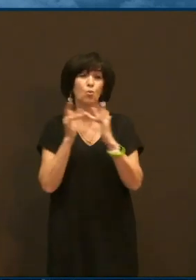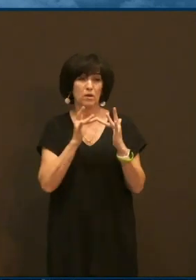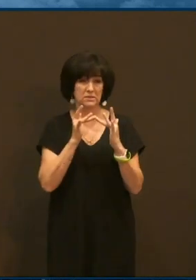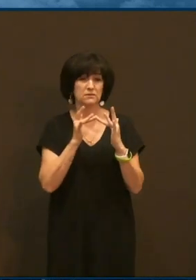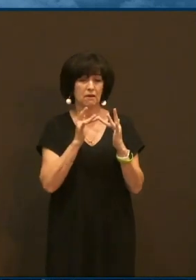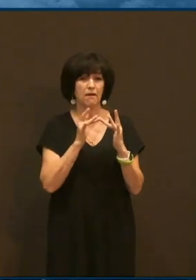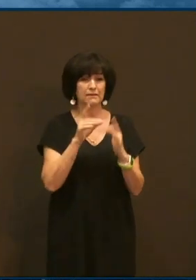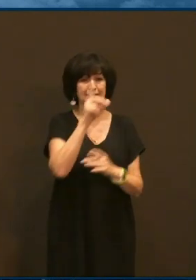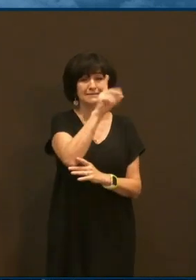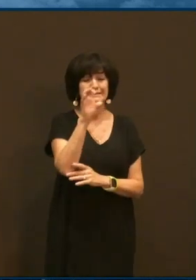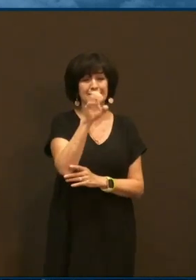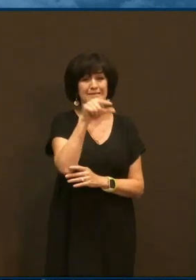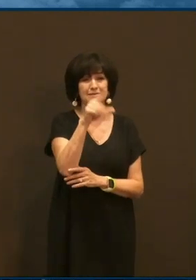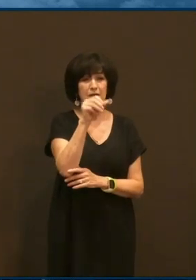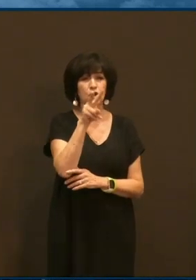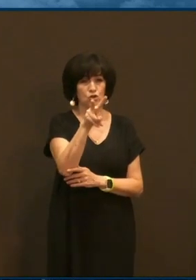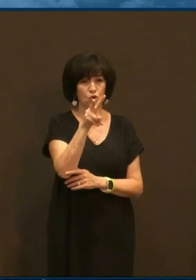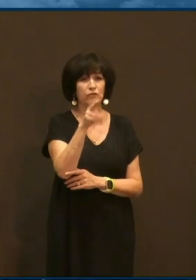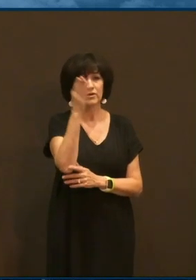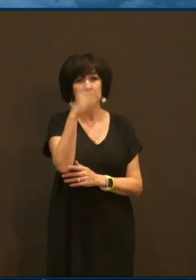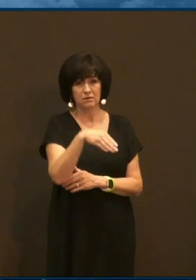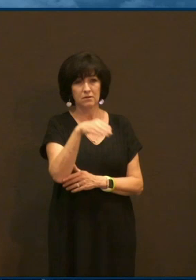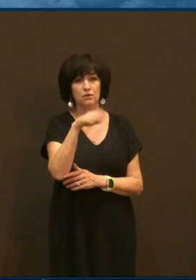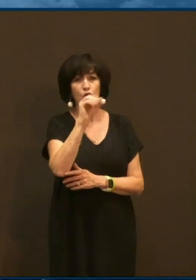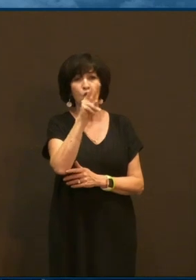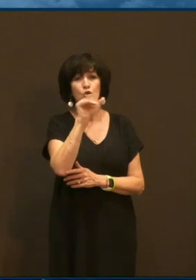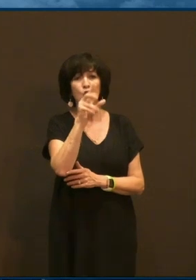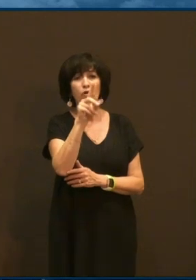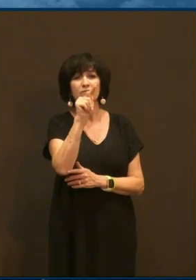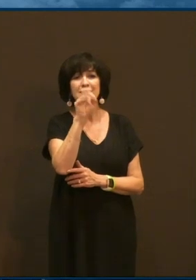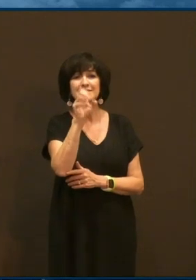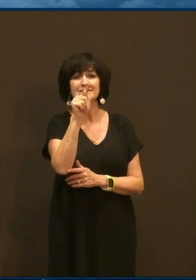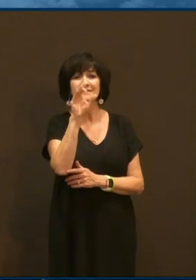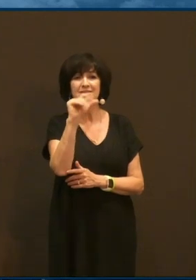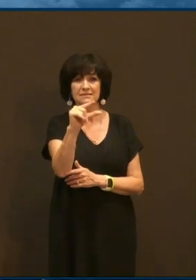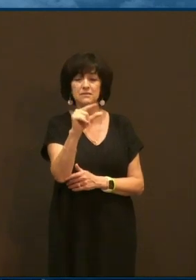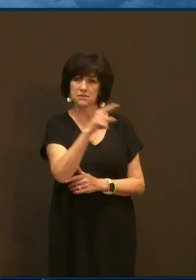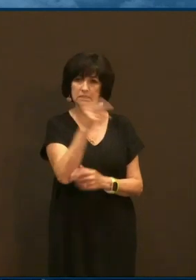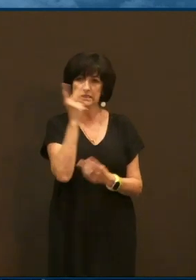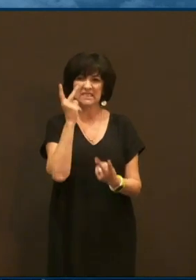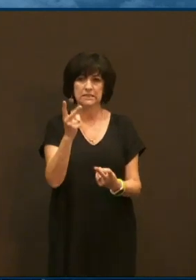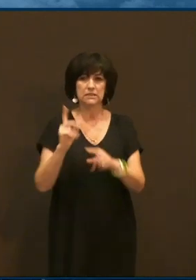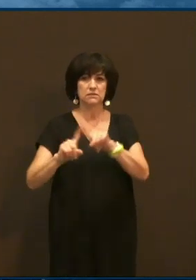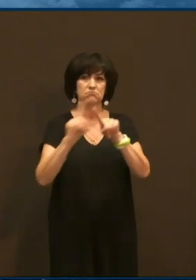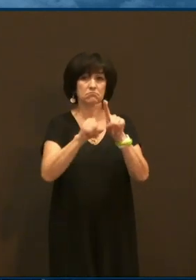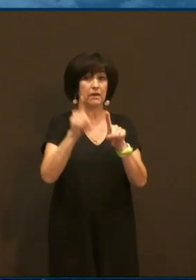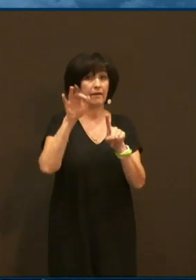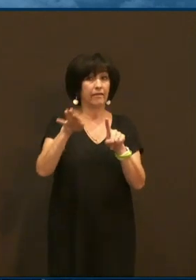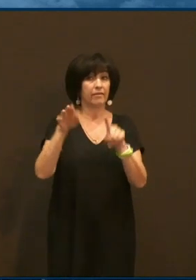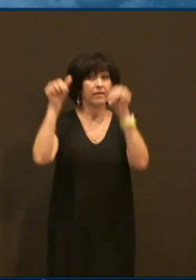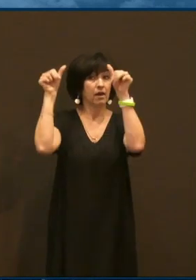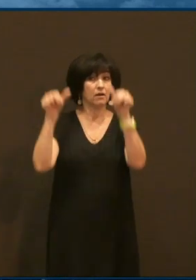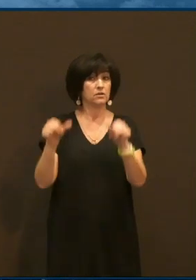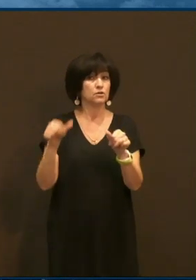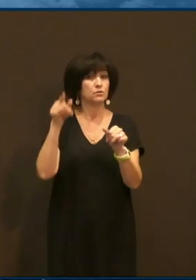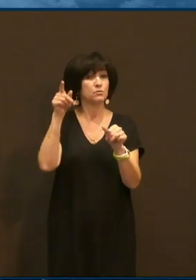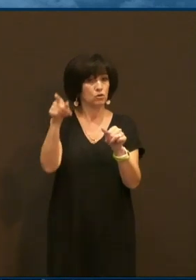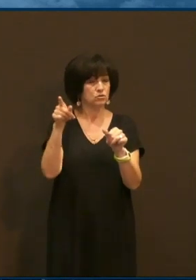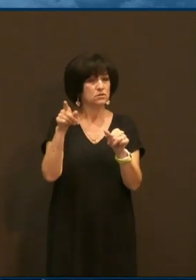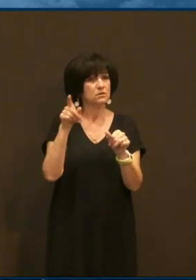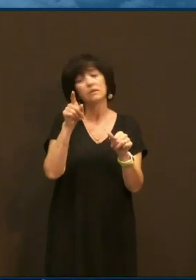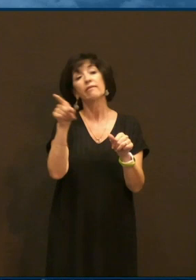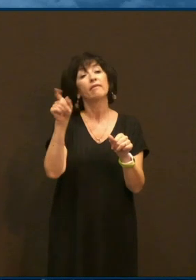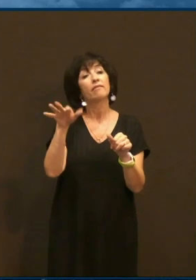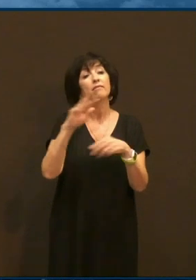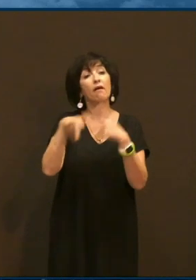of testing that's out there. So what's on this map right here is only the drive-through saliva-based testing sites